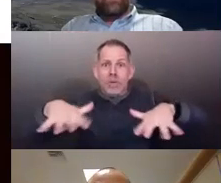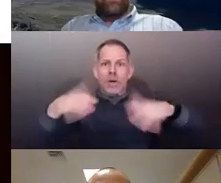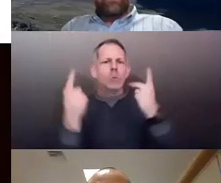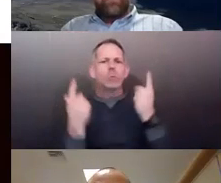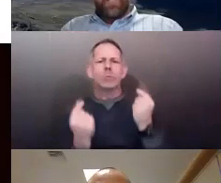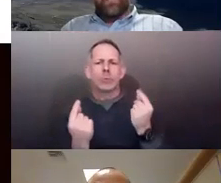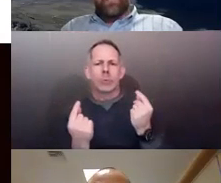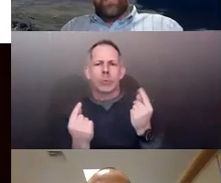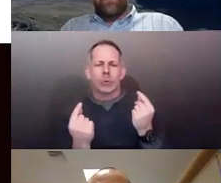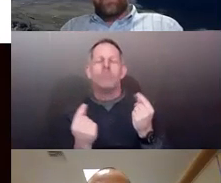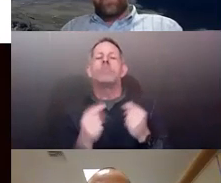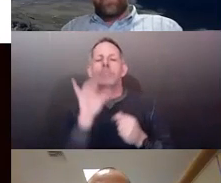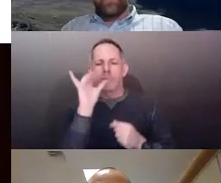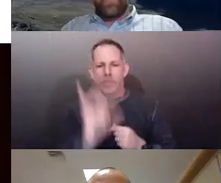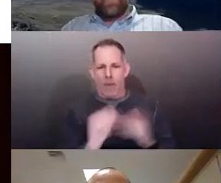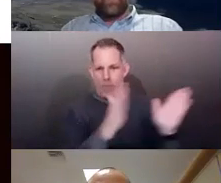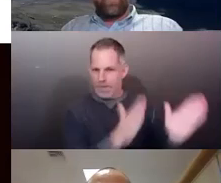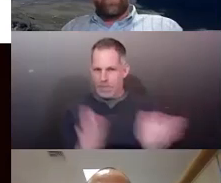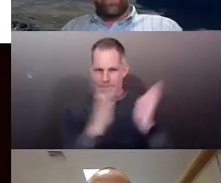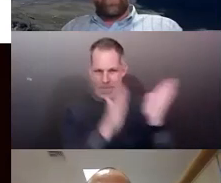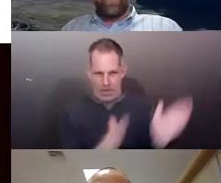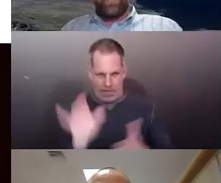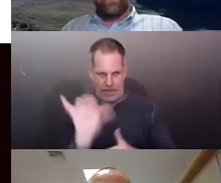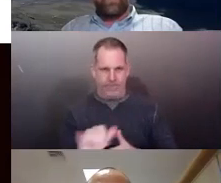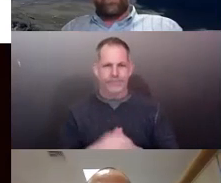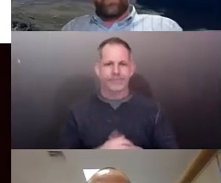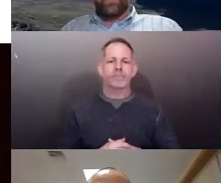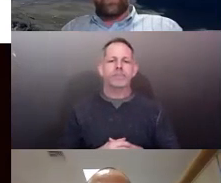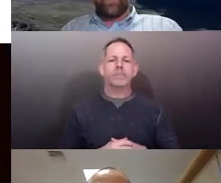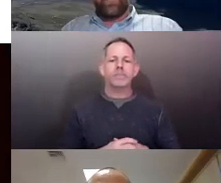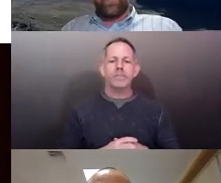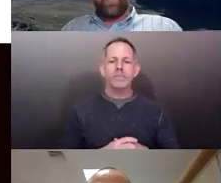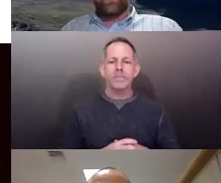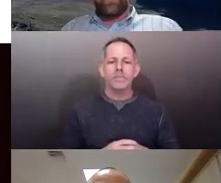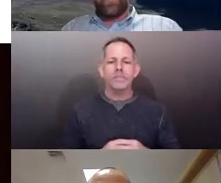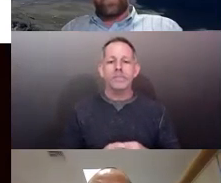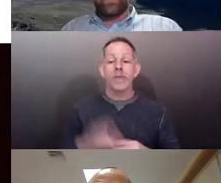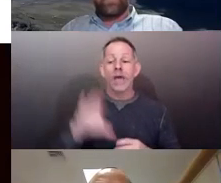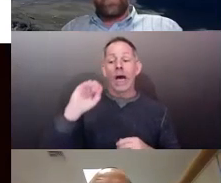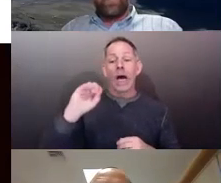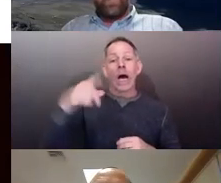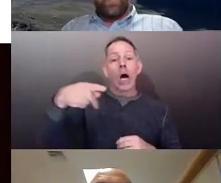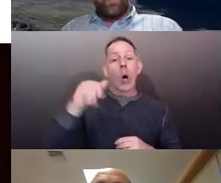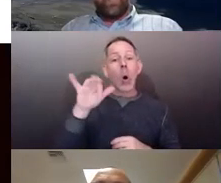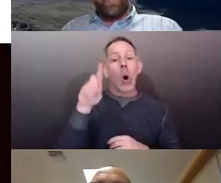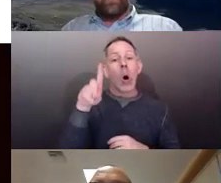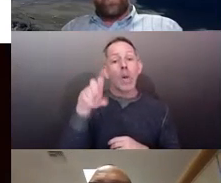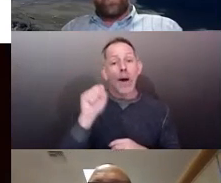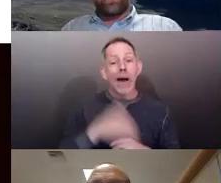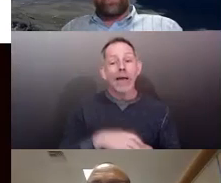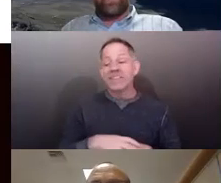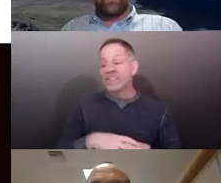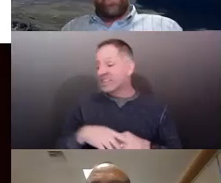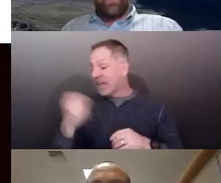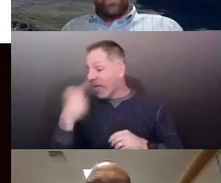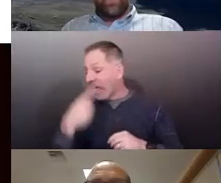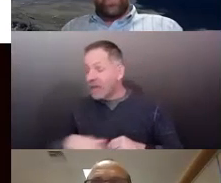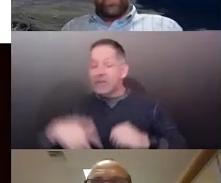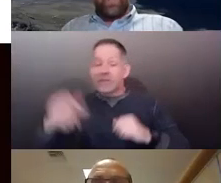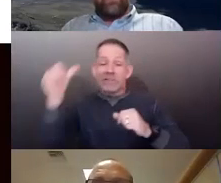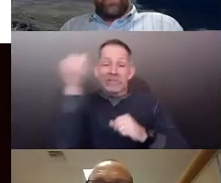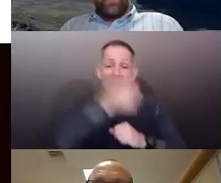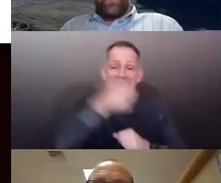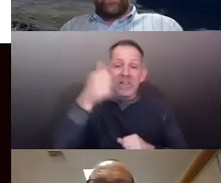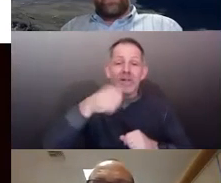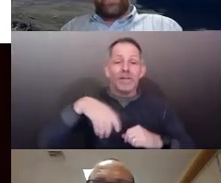epidemic. And like I mentioned early on, we're also coordinating preparations for the upcoming election that'll be happening next week.